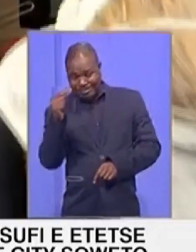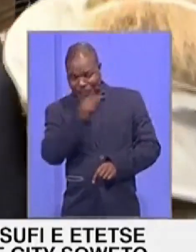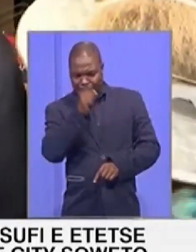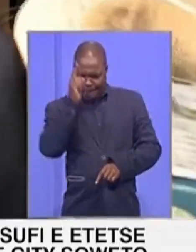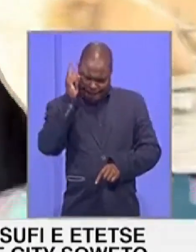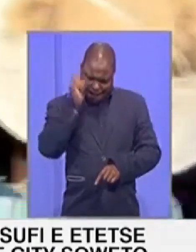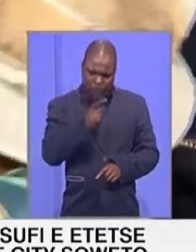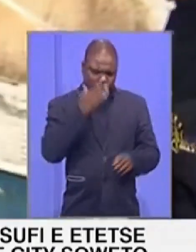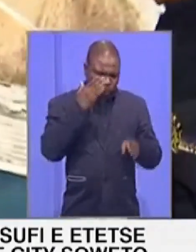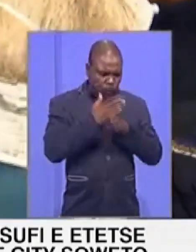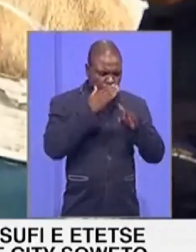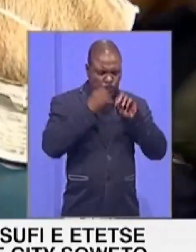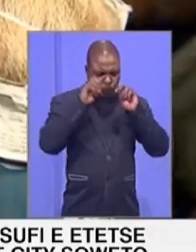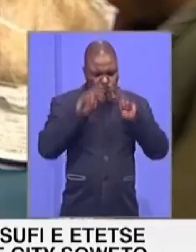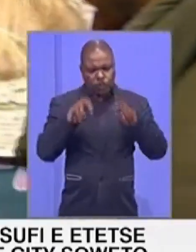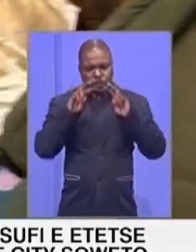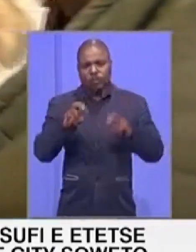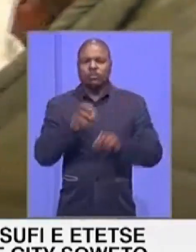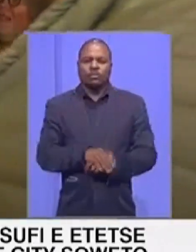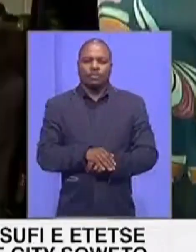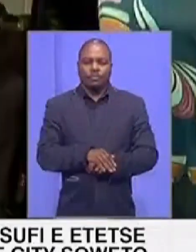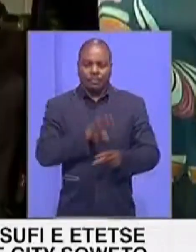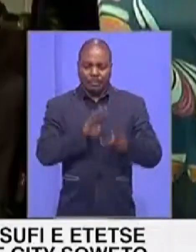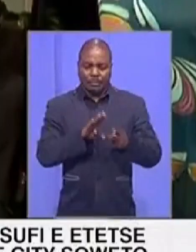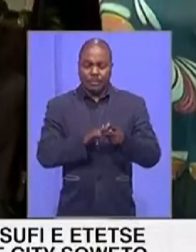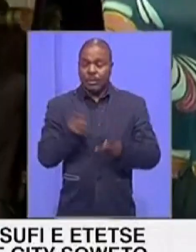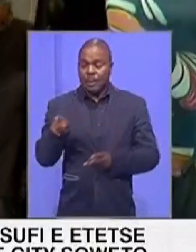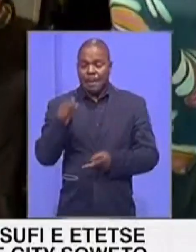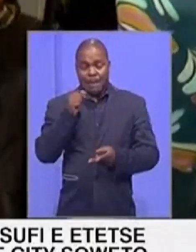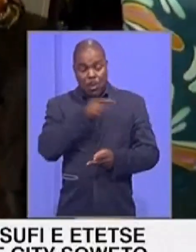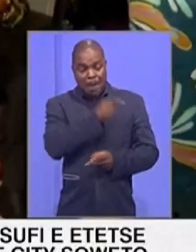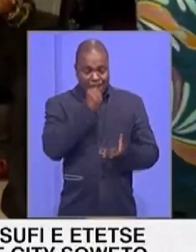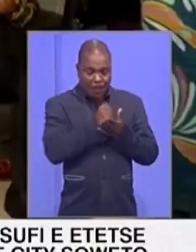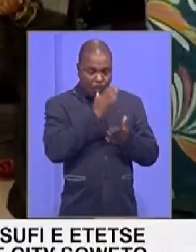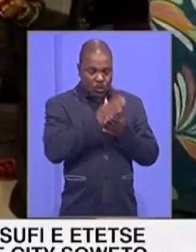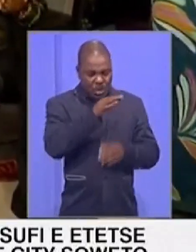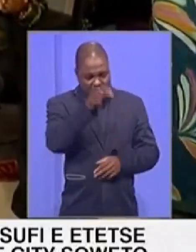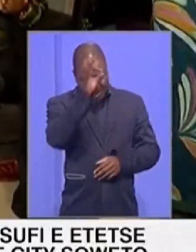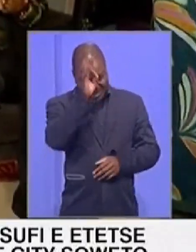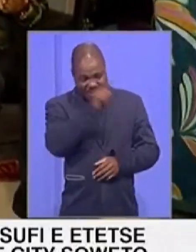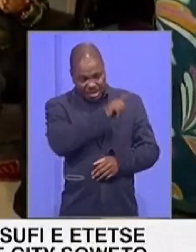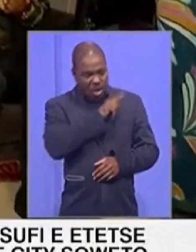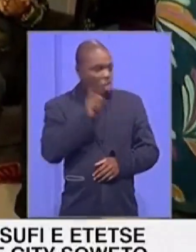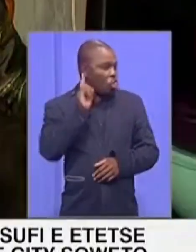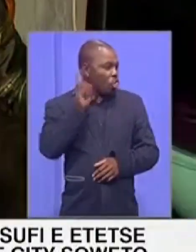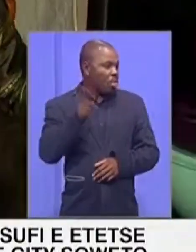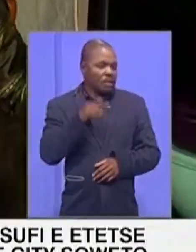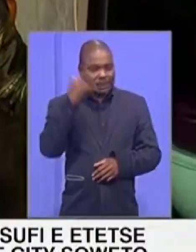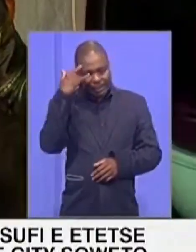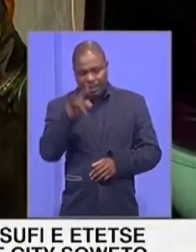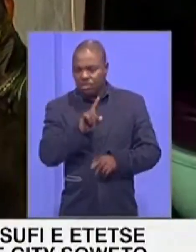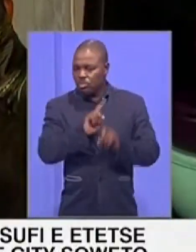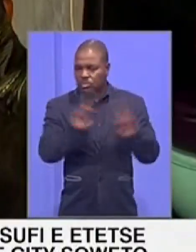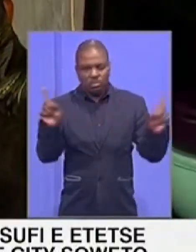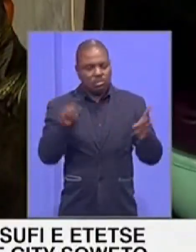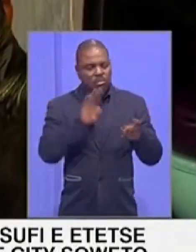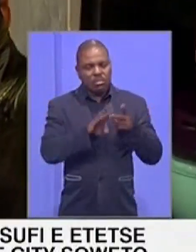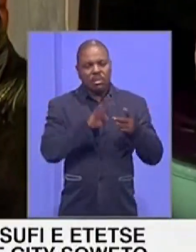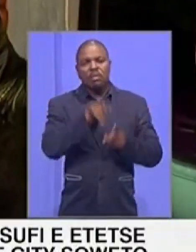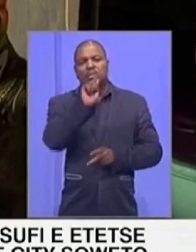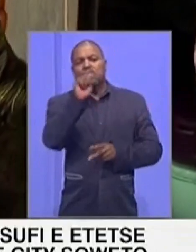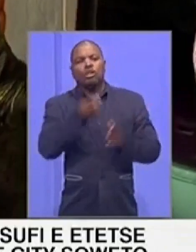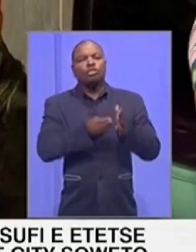work. It pushes them to ensure that the police must not do things that are silly. They must not be friends of people that are